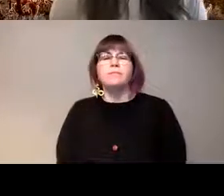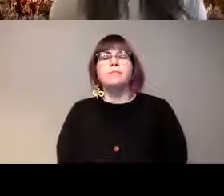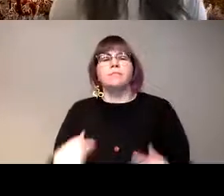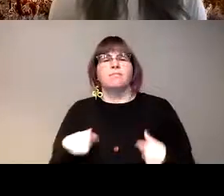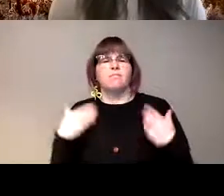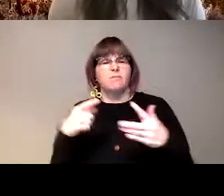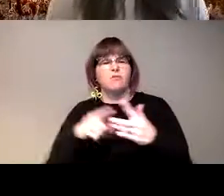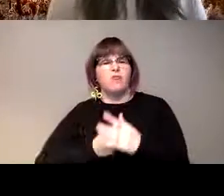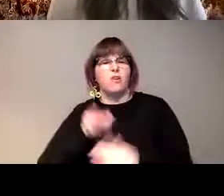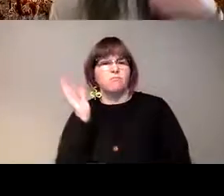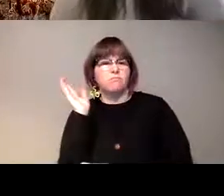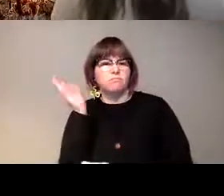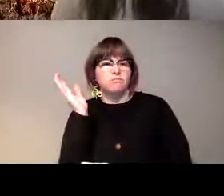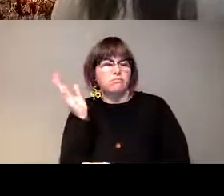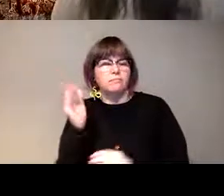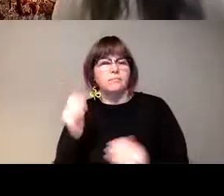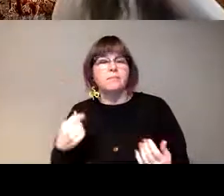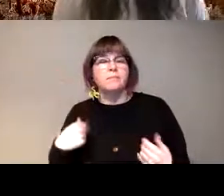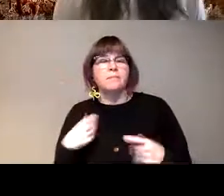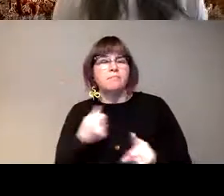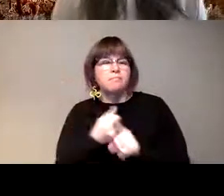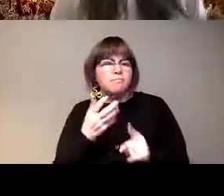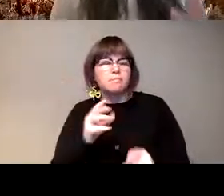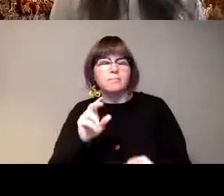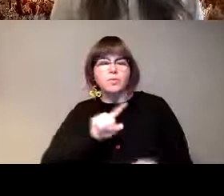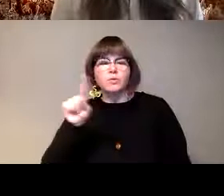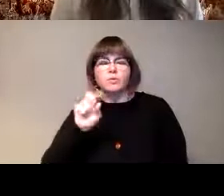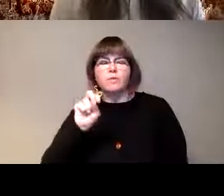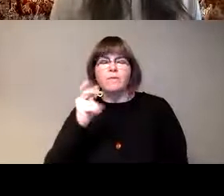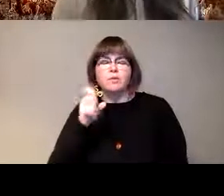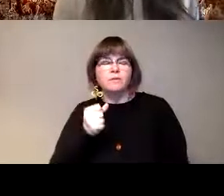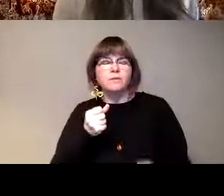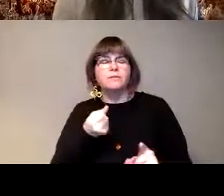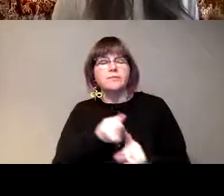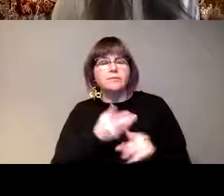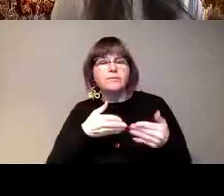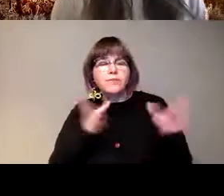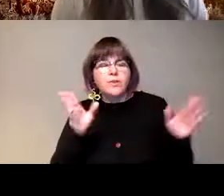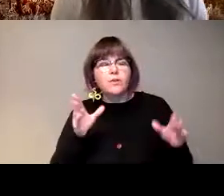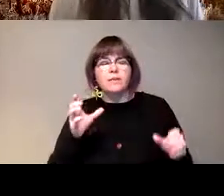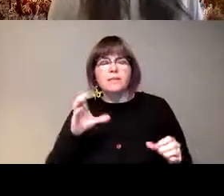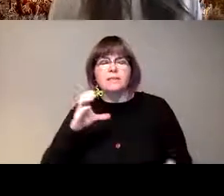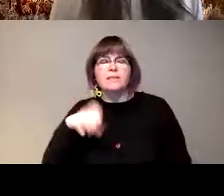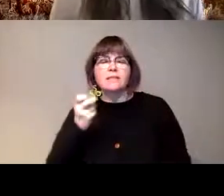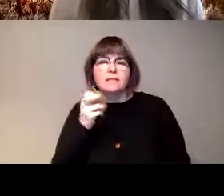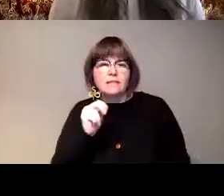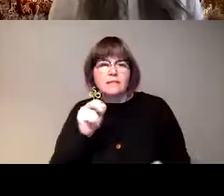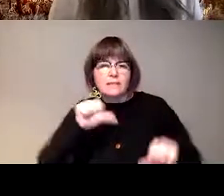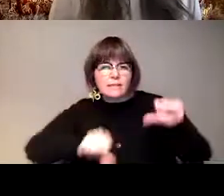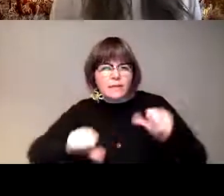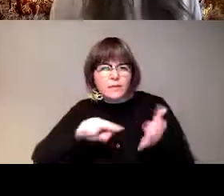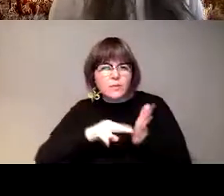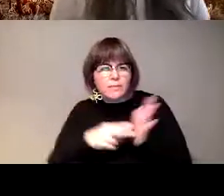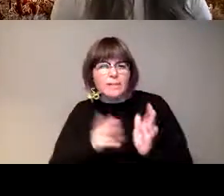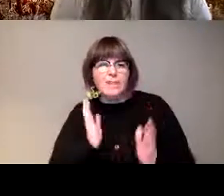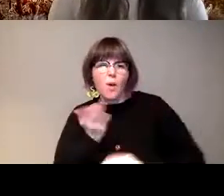off the presentation by talking about Zooniverse a little bit more generally and what citizen science is and what we do at Zooniverse as a